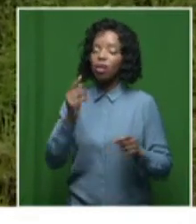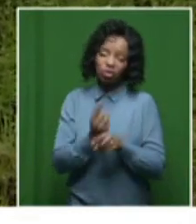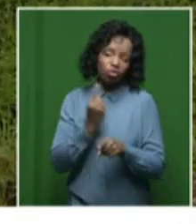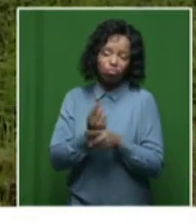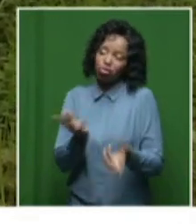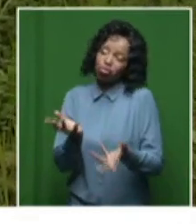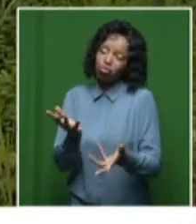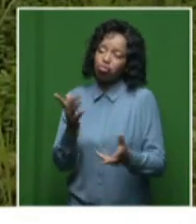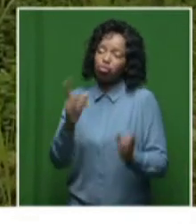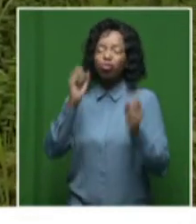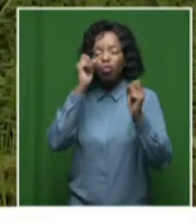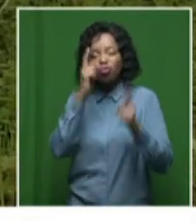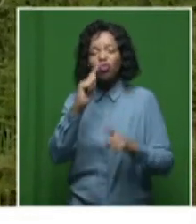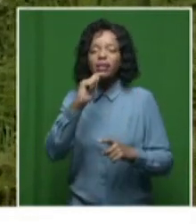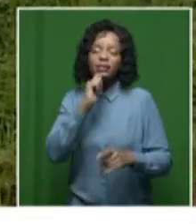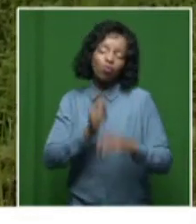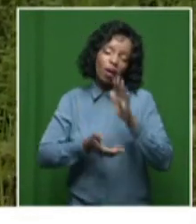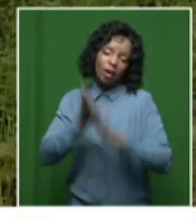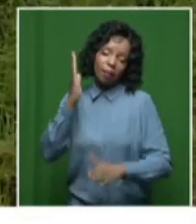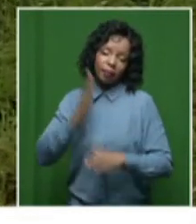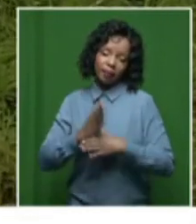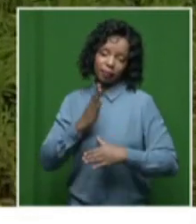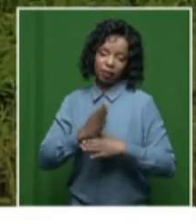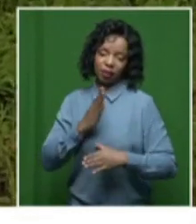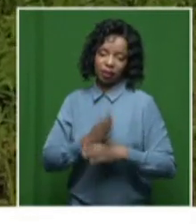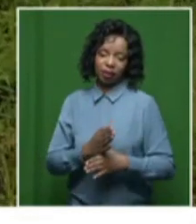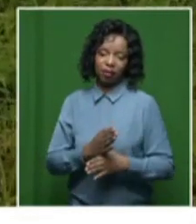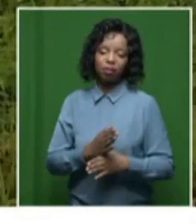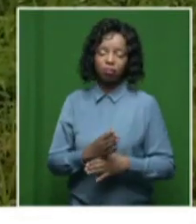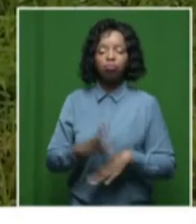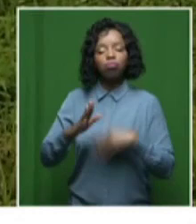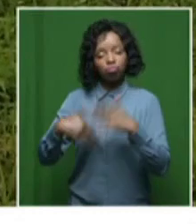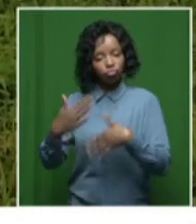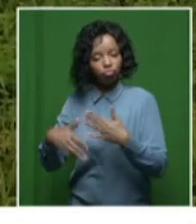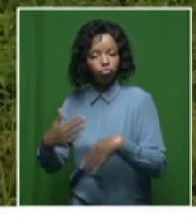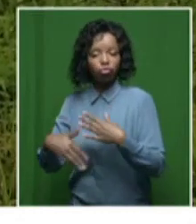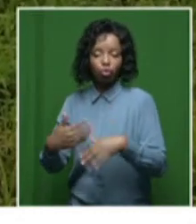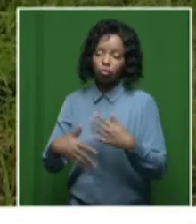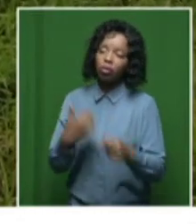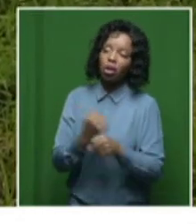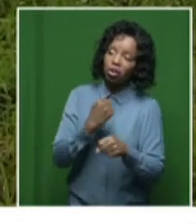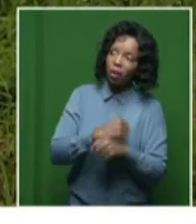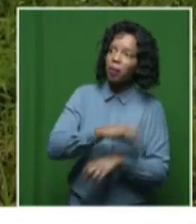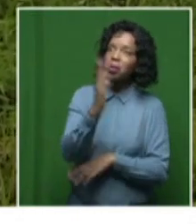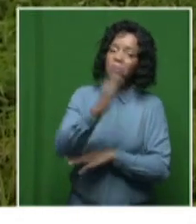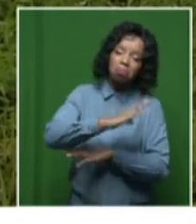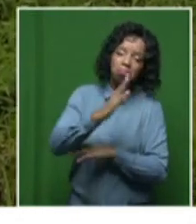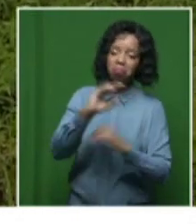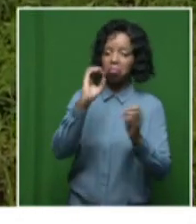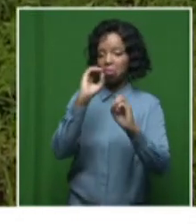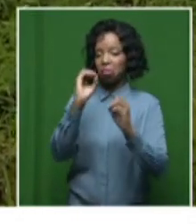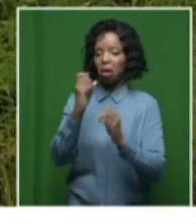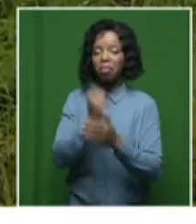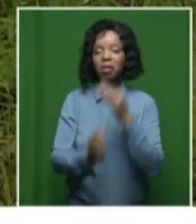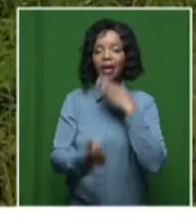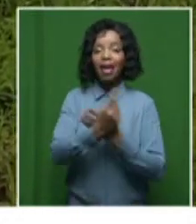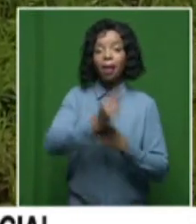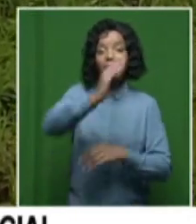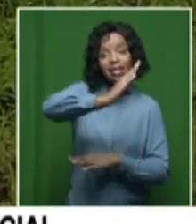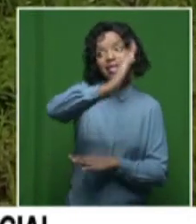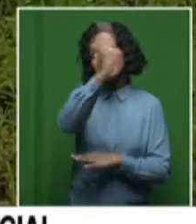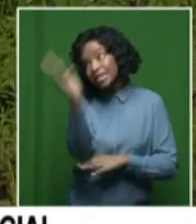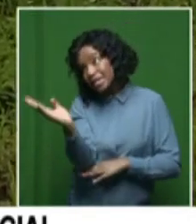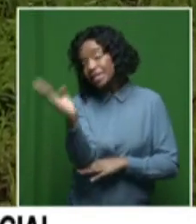emsebenzini and osukwini uyaqhubeka uyasebenza, akho nto eyenzakala. Then kuzothi late